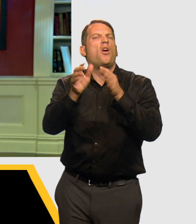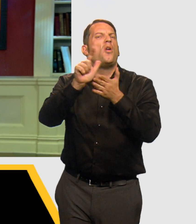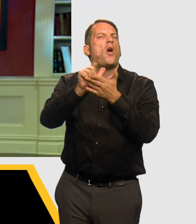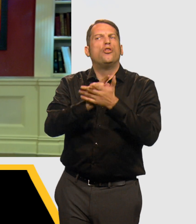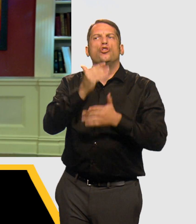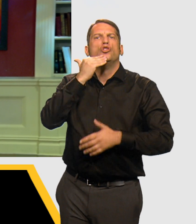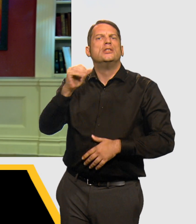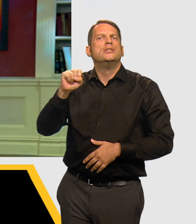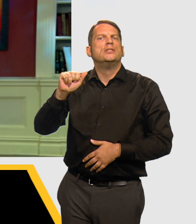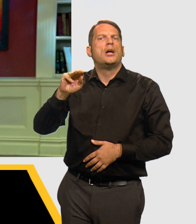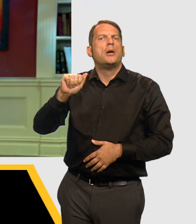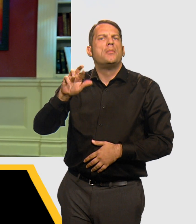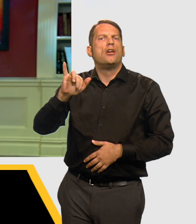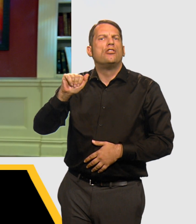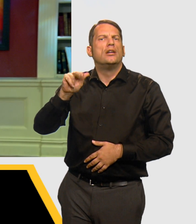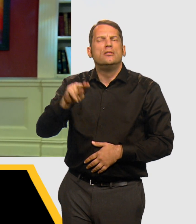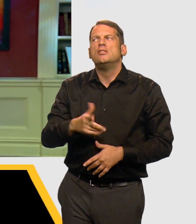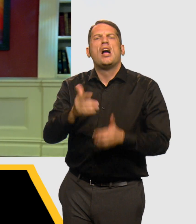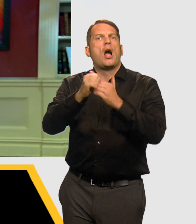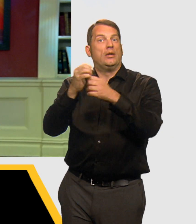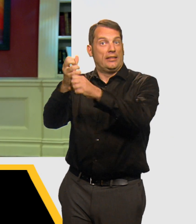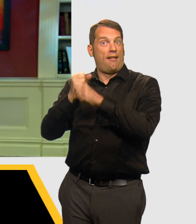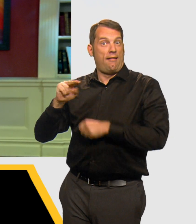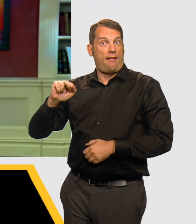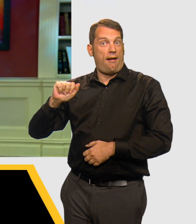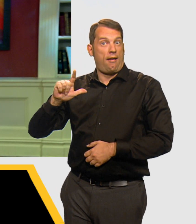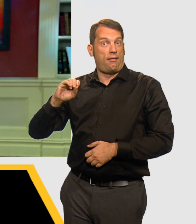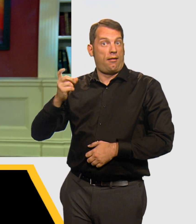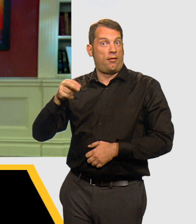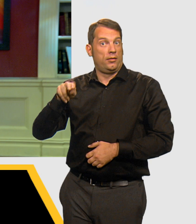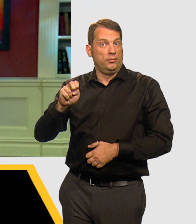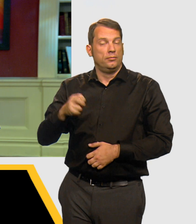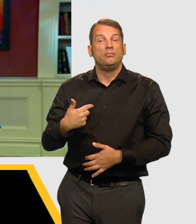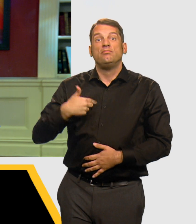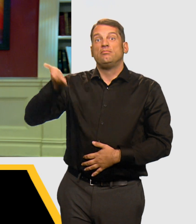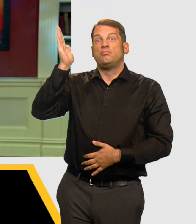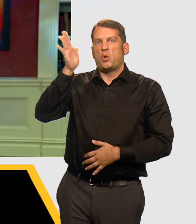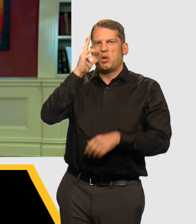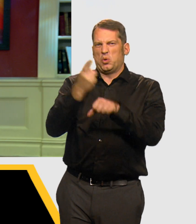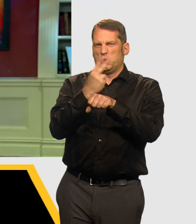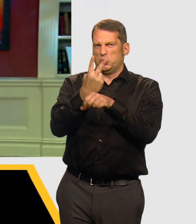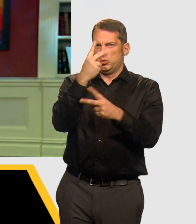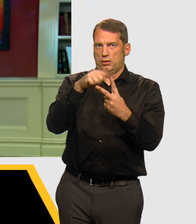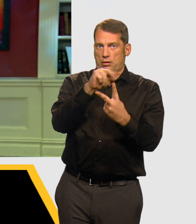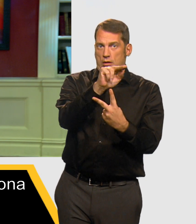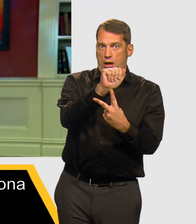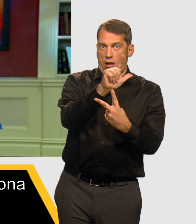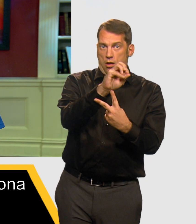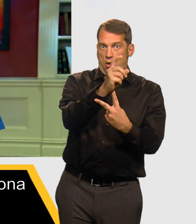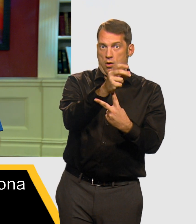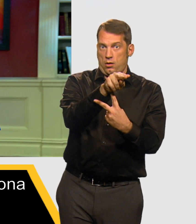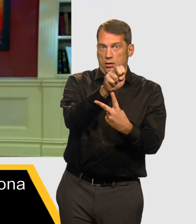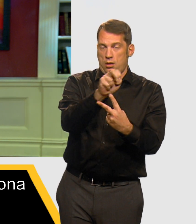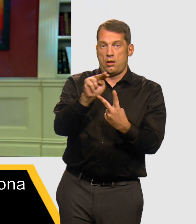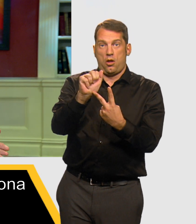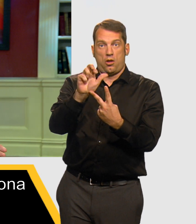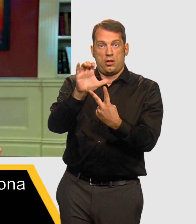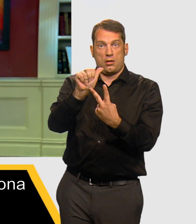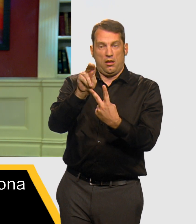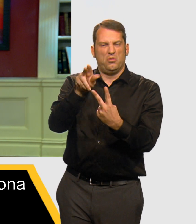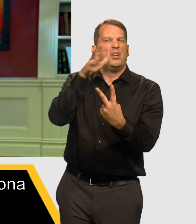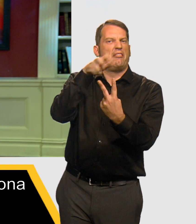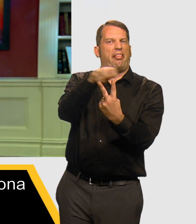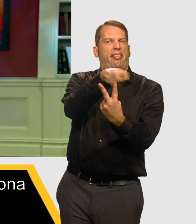overdose, Good Samaritan laws, and how to obtain naloxone. During this presentation, we will use the words